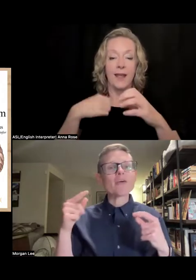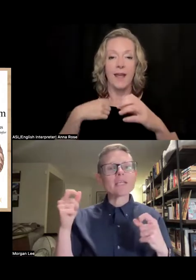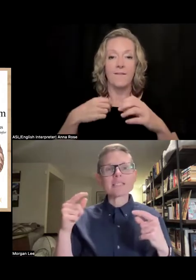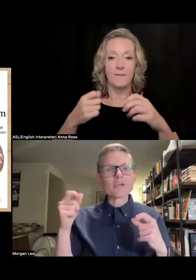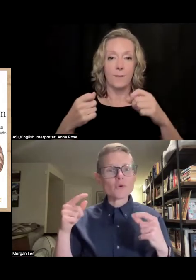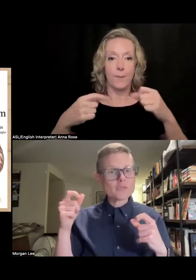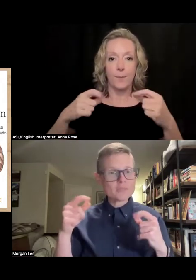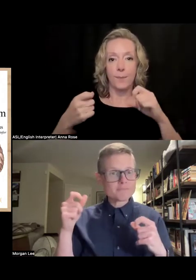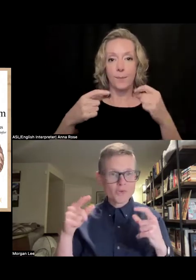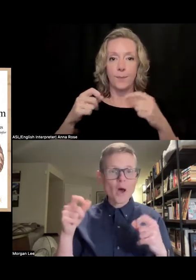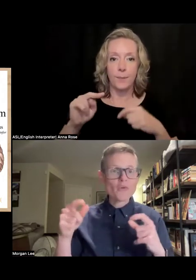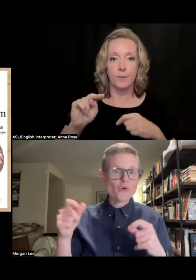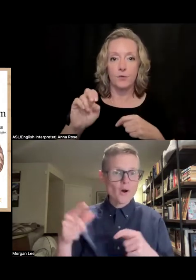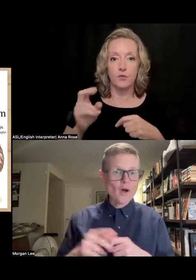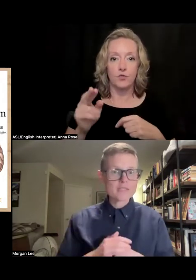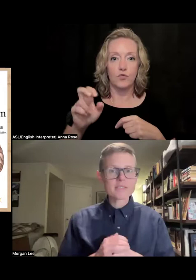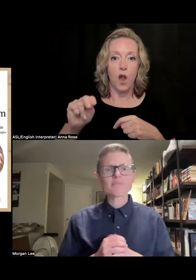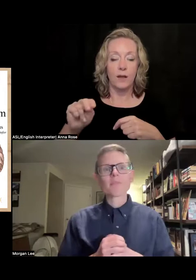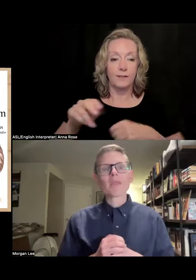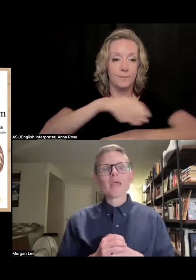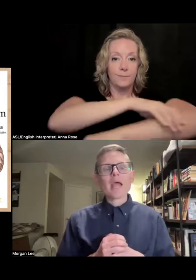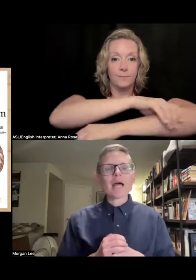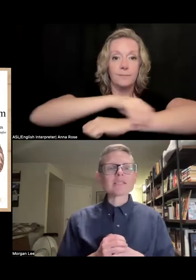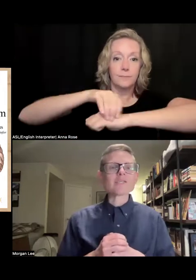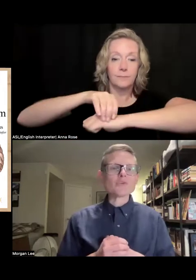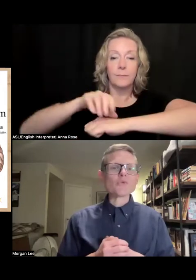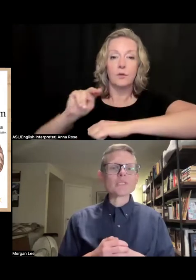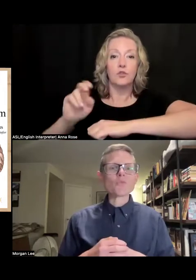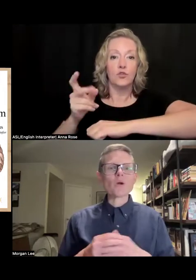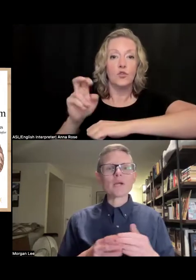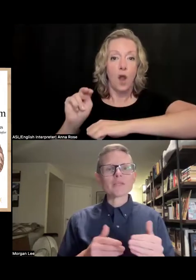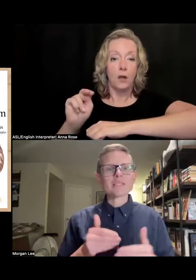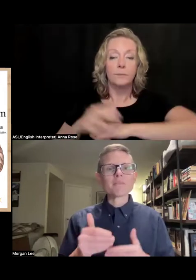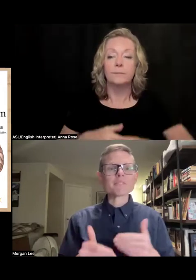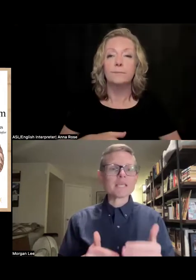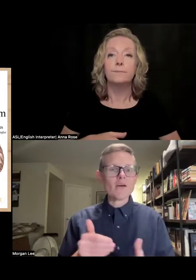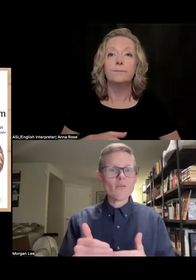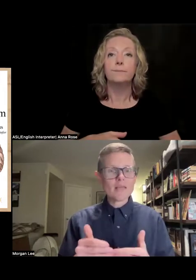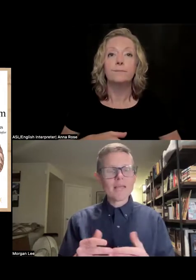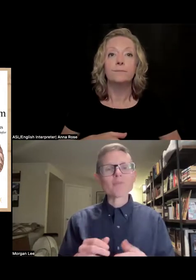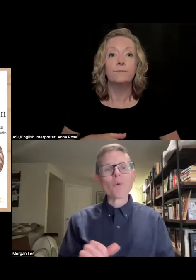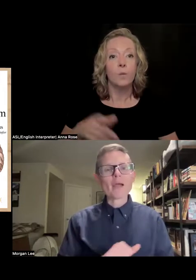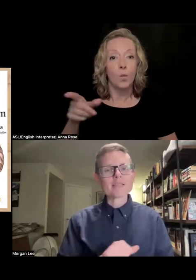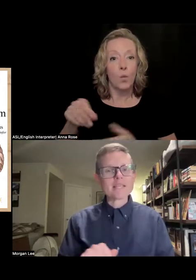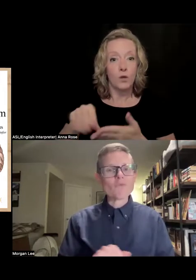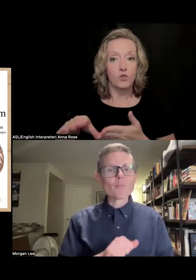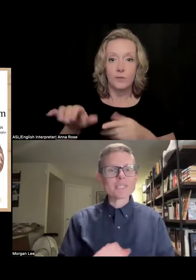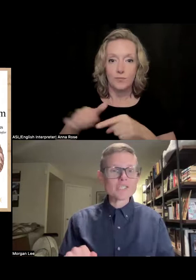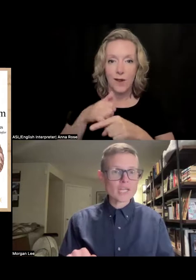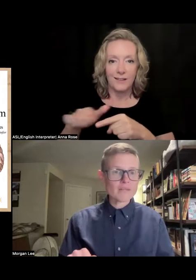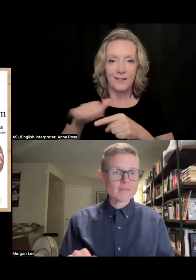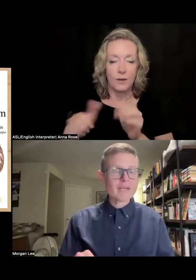are firing signals to other neurons. As a student is working on the same skill and